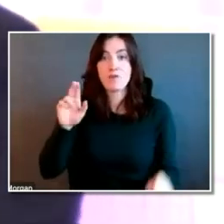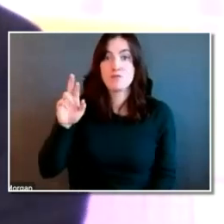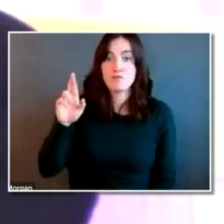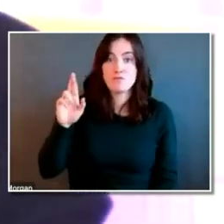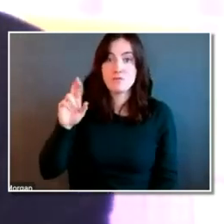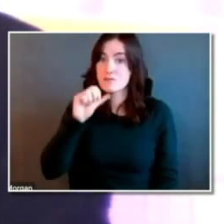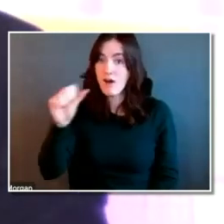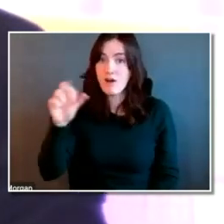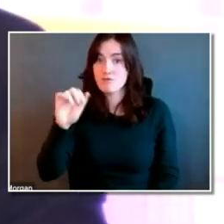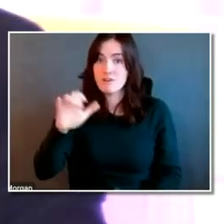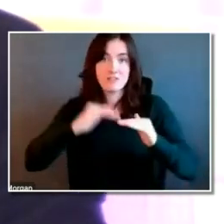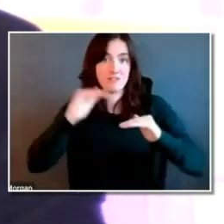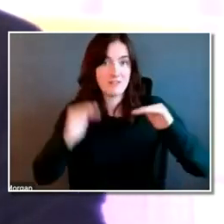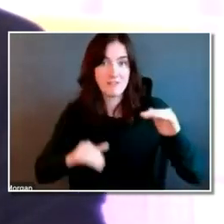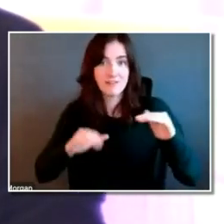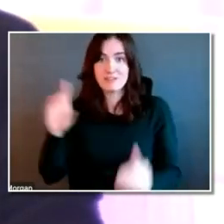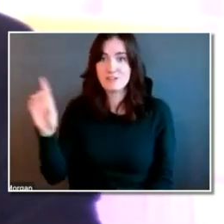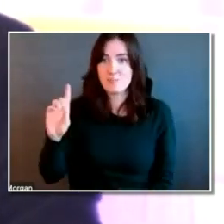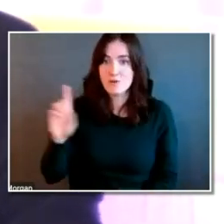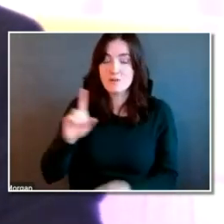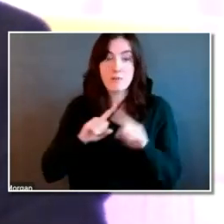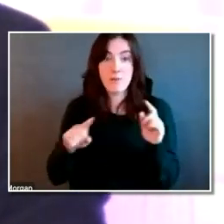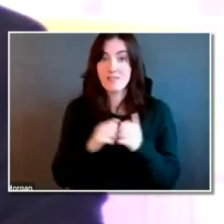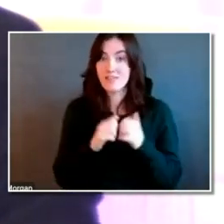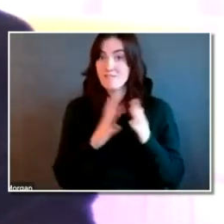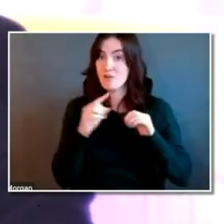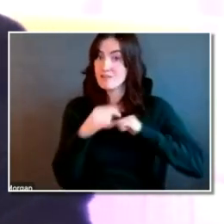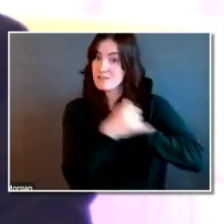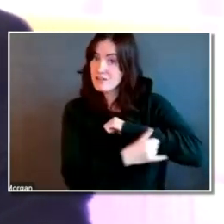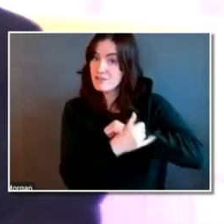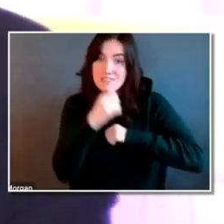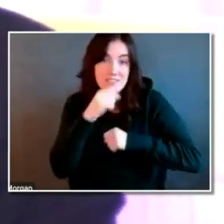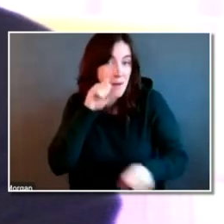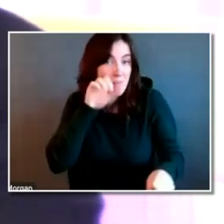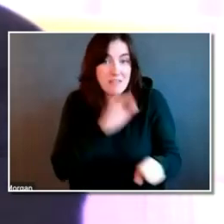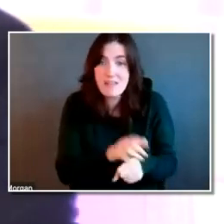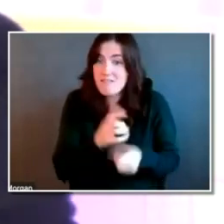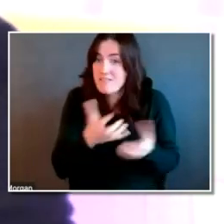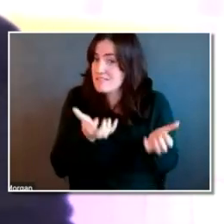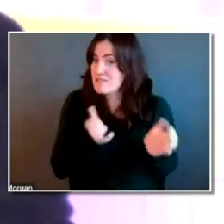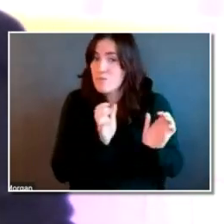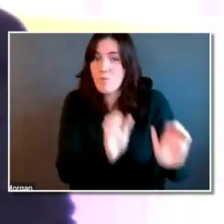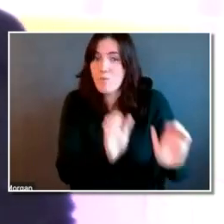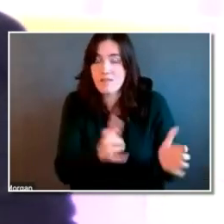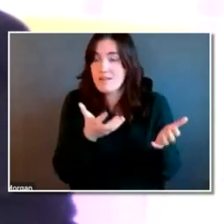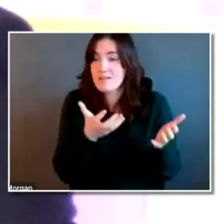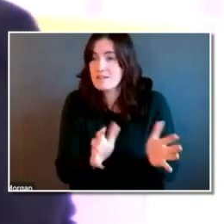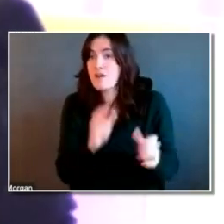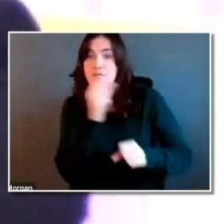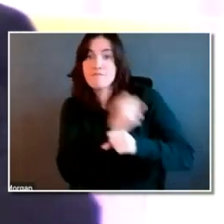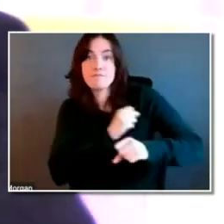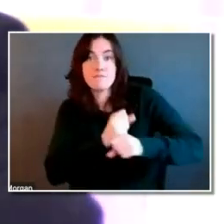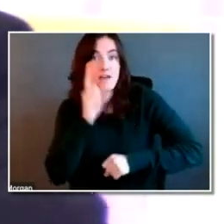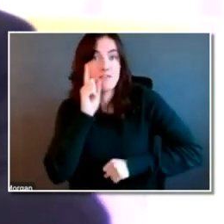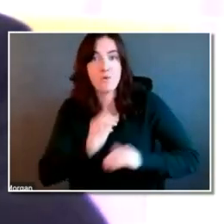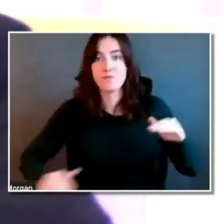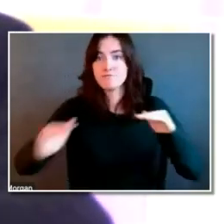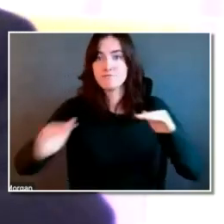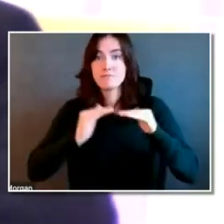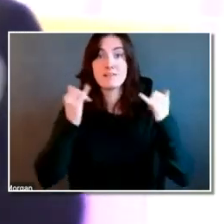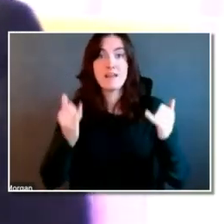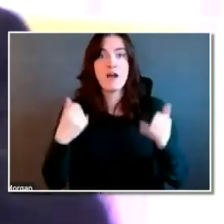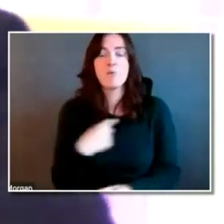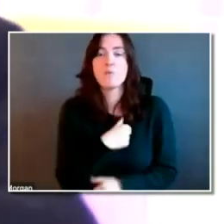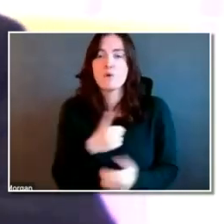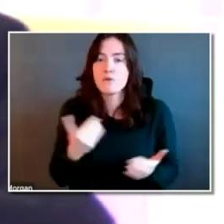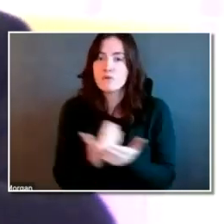the founders of this country did not believe in it, did not want it, and did not desire or fight for it. We are the new founders